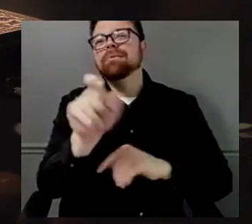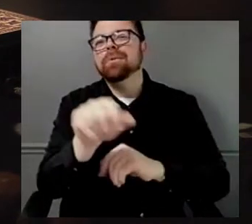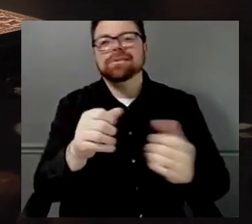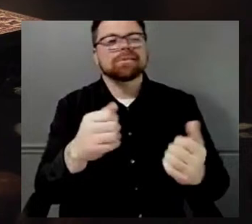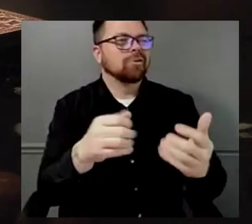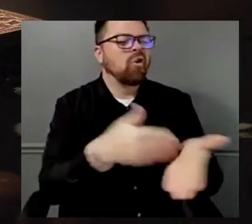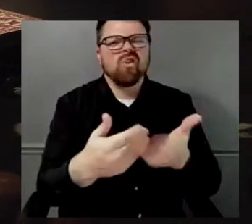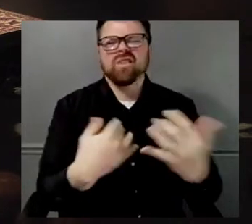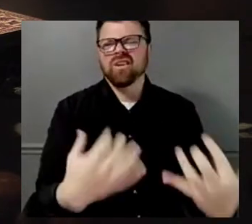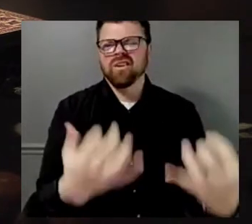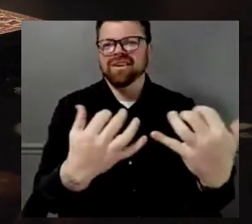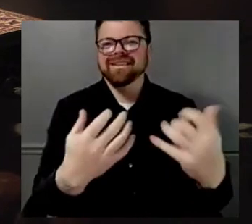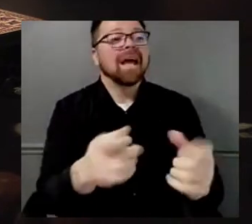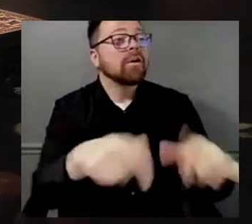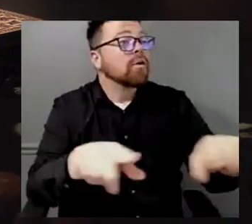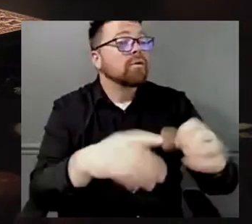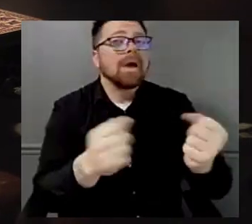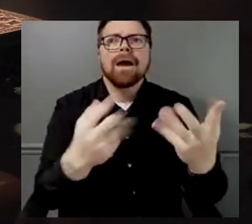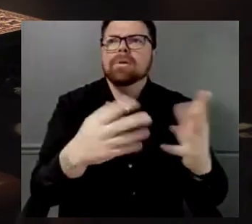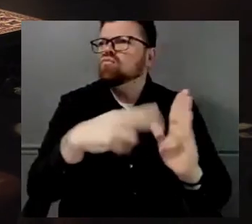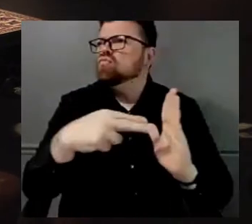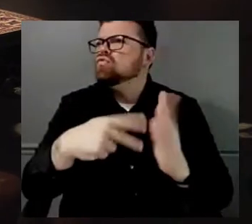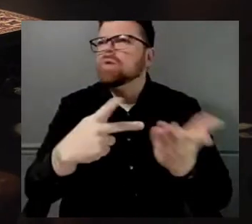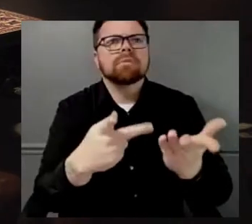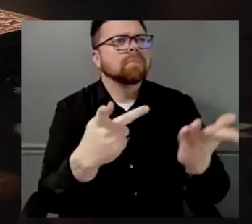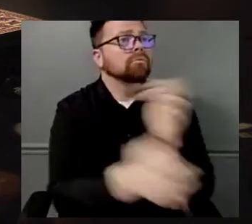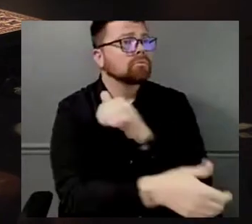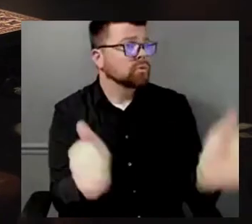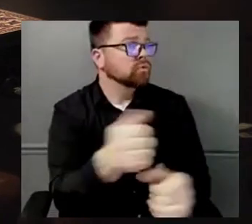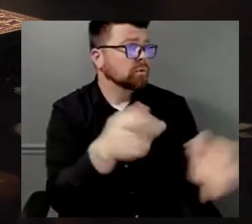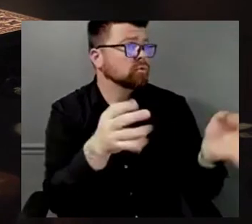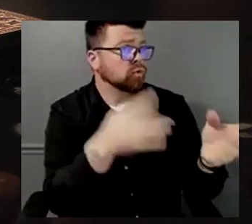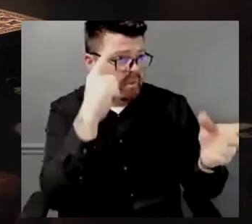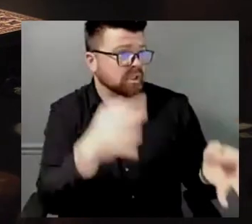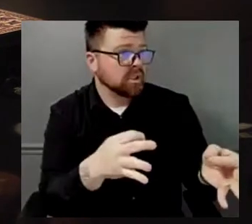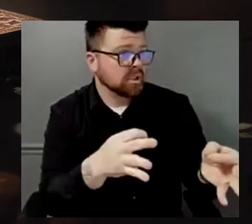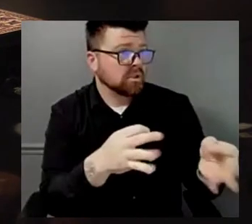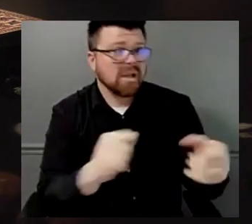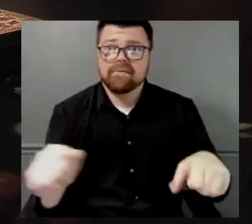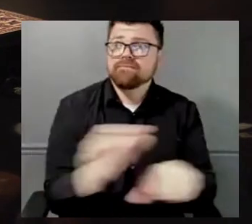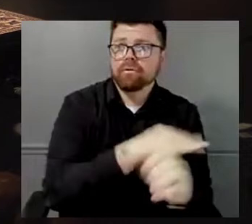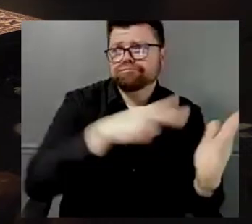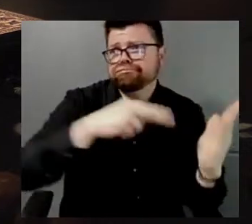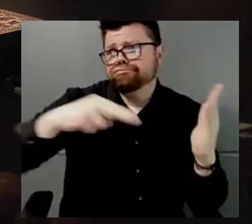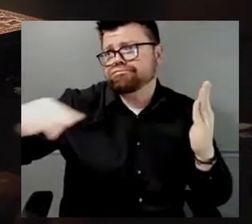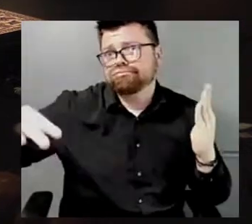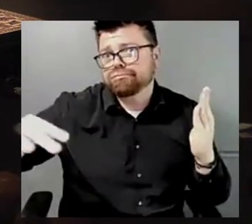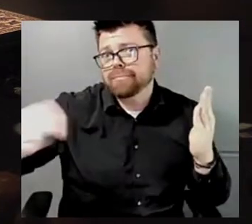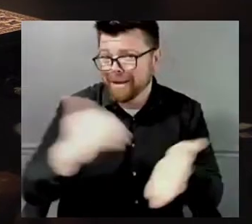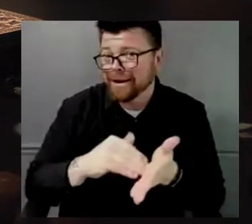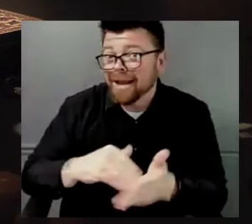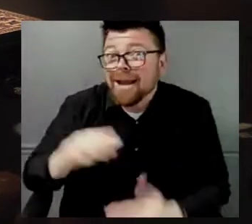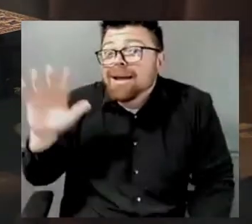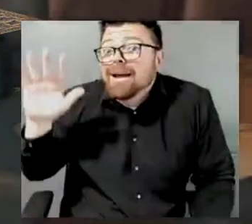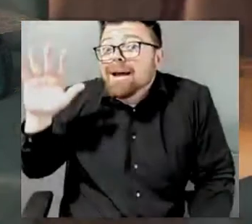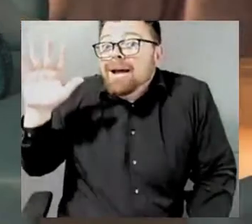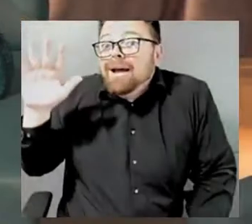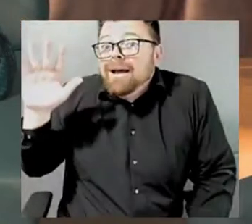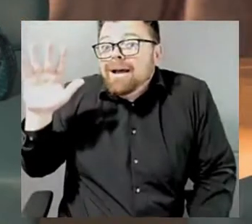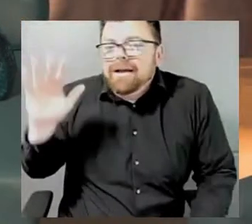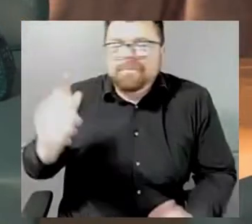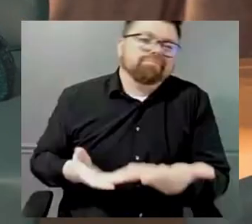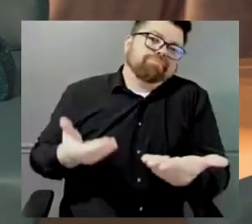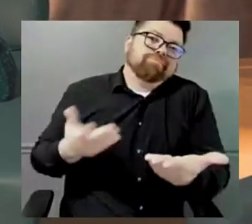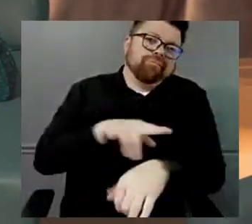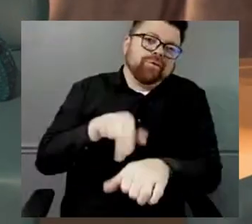you have actually read a Supreme Court decision cover to cover? Again, a very atypical audience.